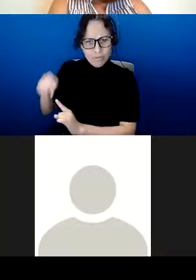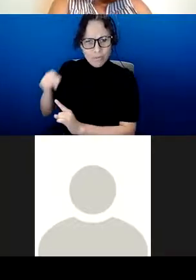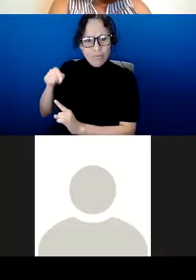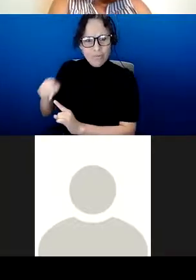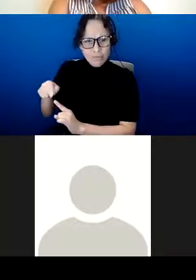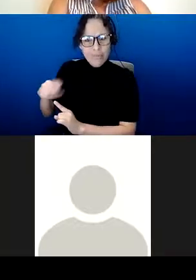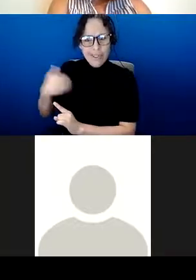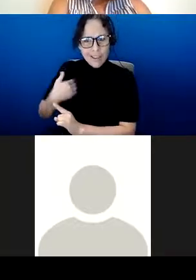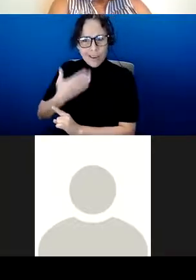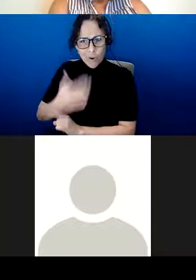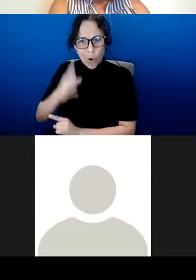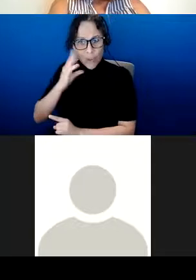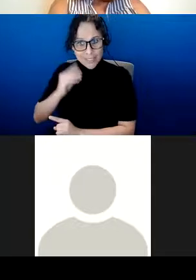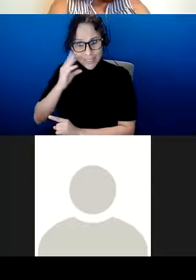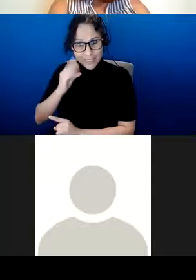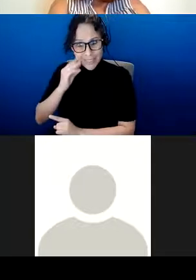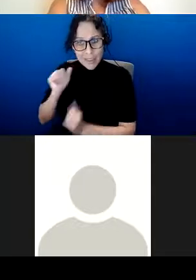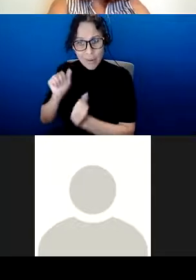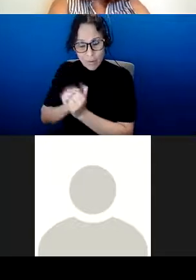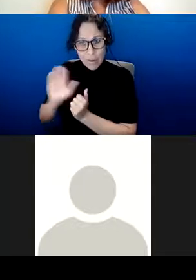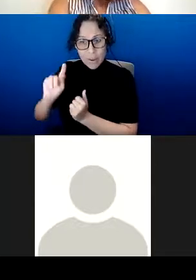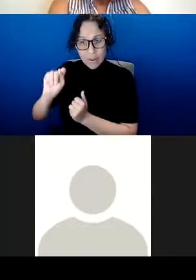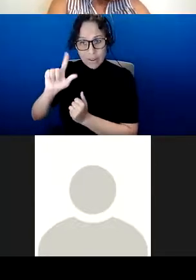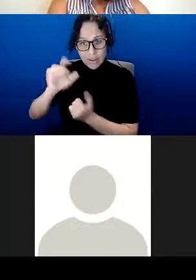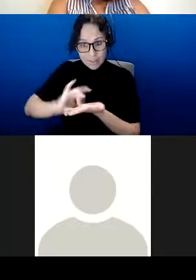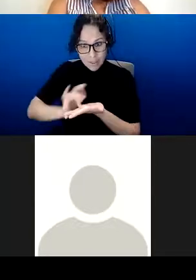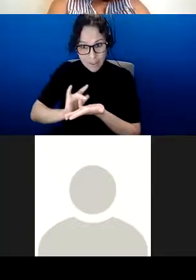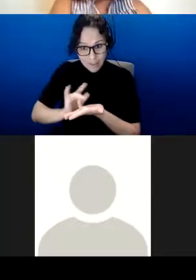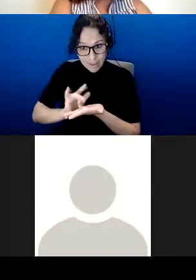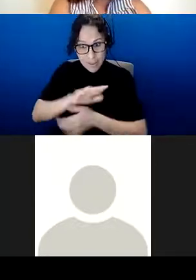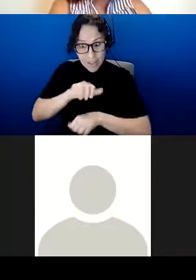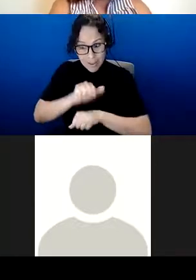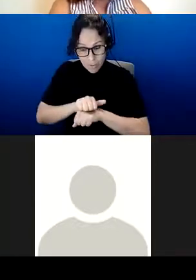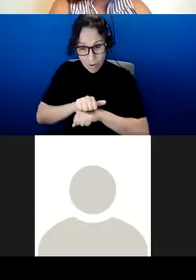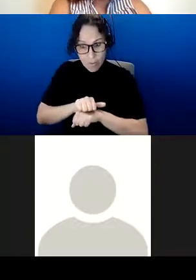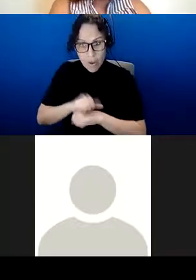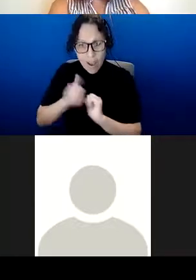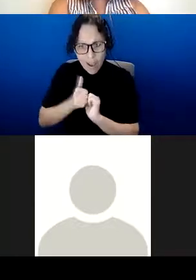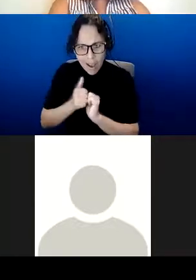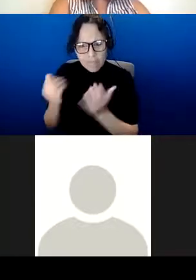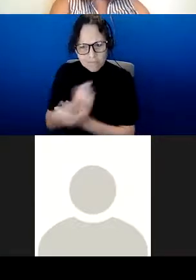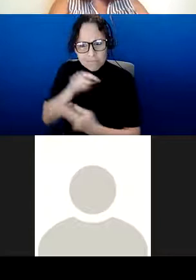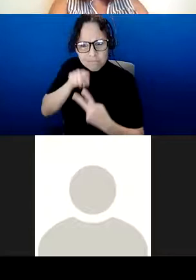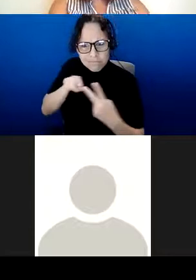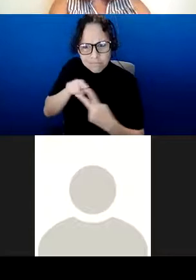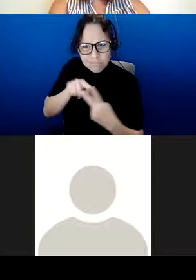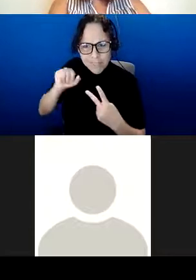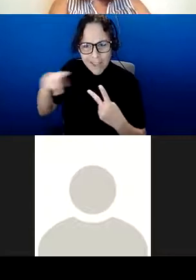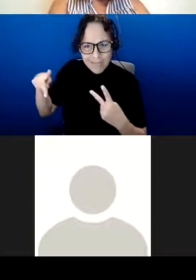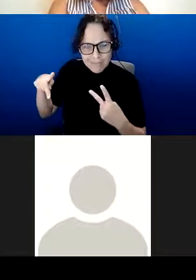positive experience with their telemedicine appointment utilizing these technologies. So that's